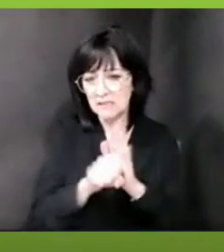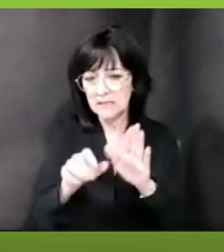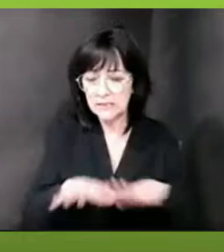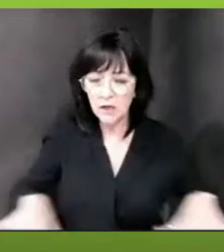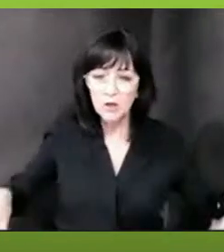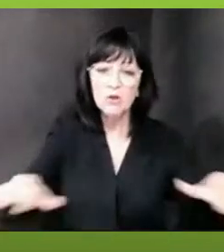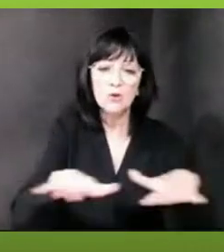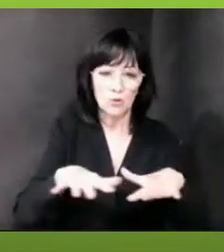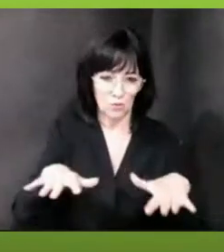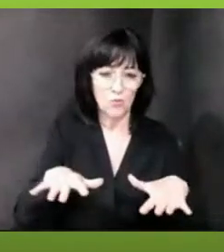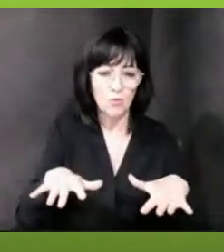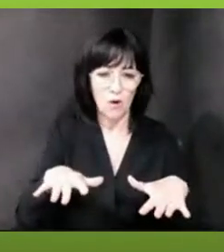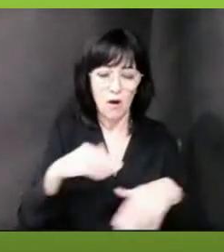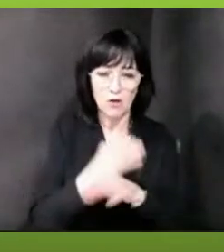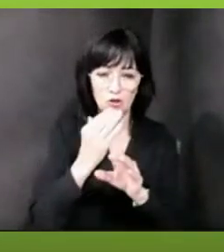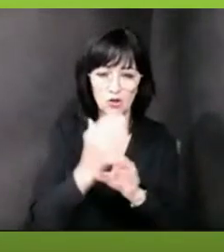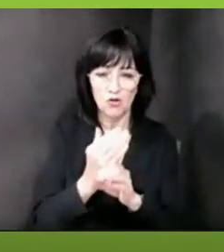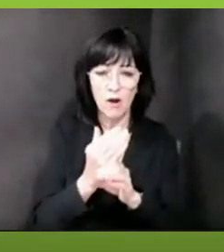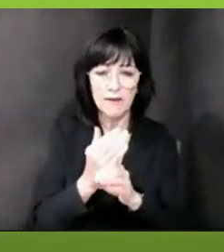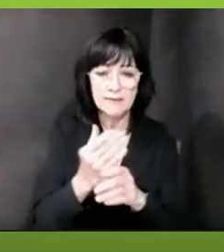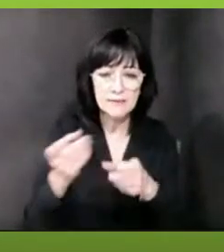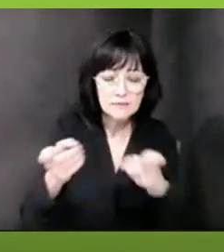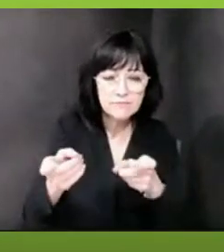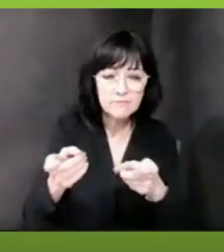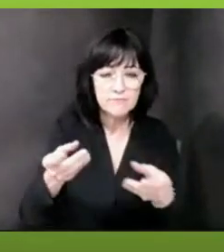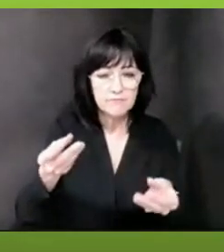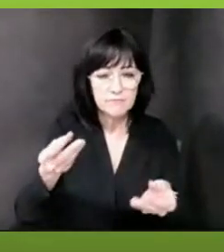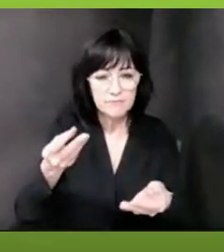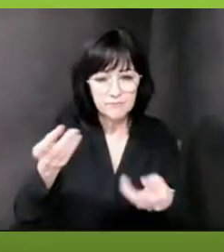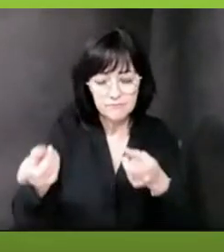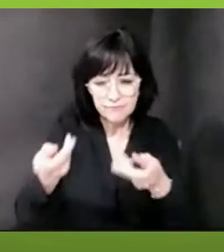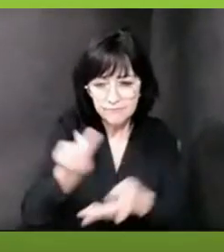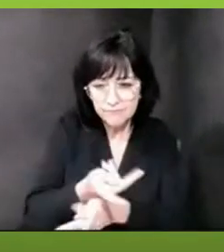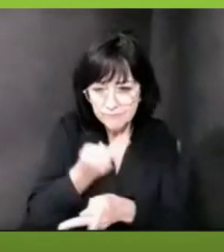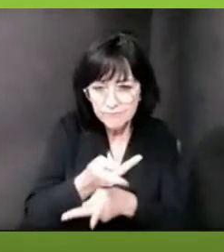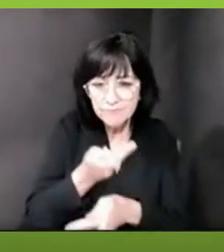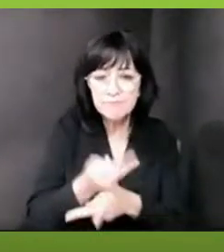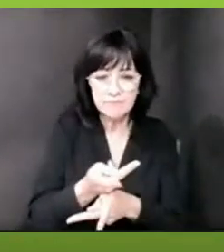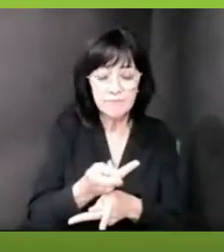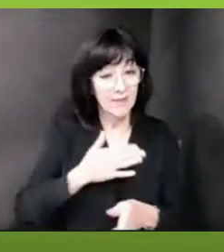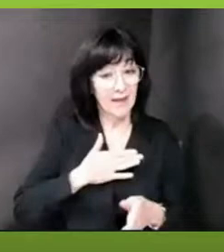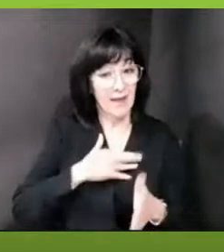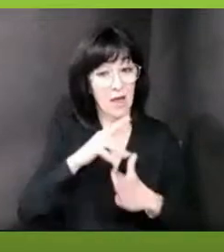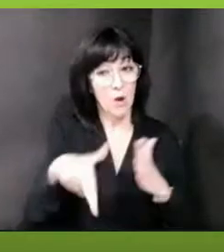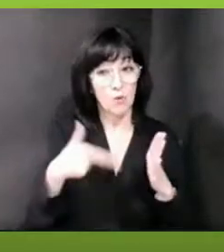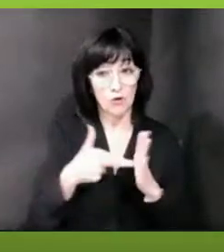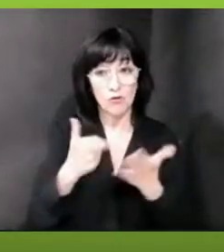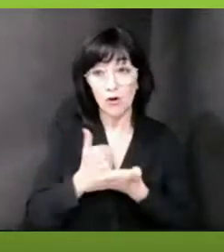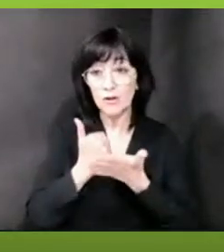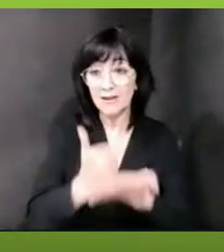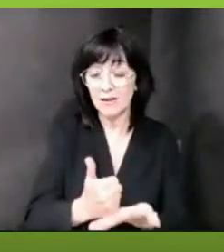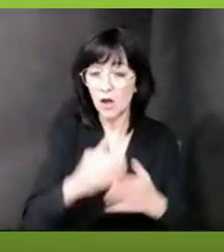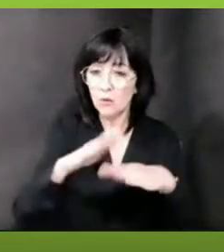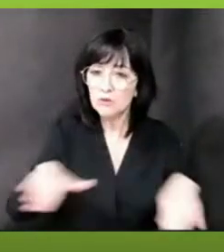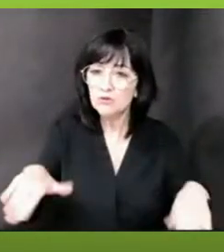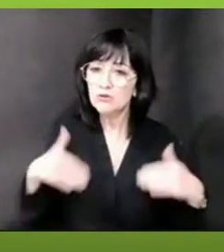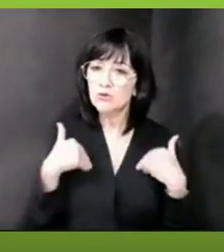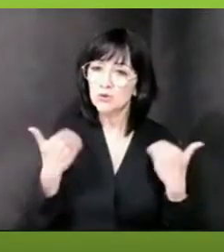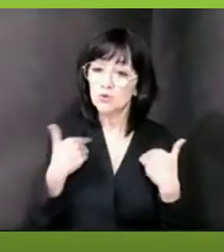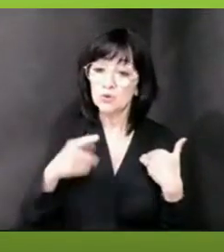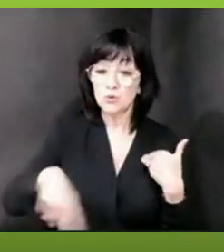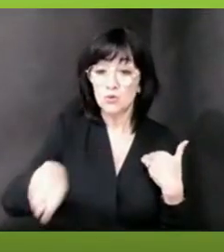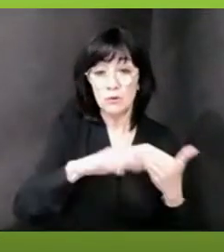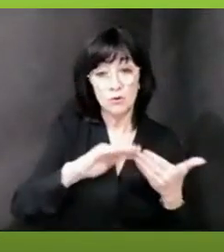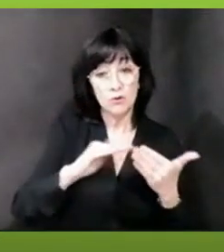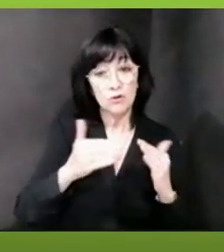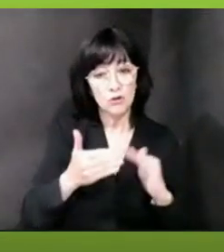youth. And our role in helping children and youth in the community is to be